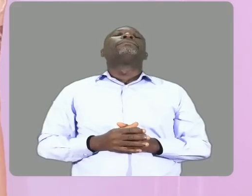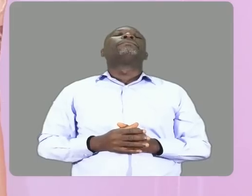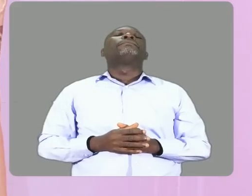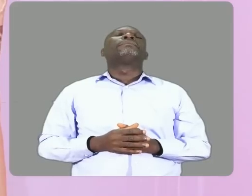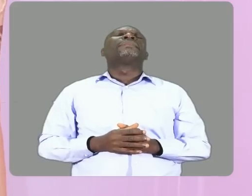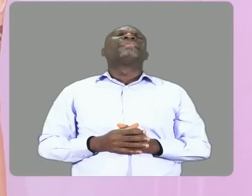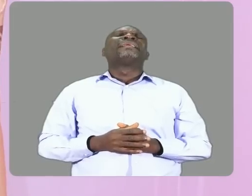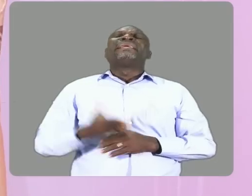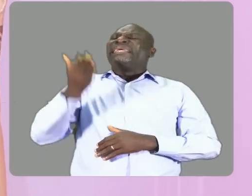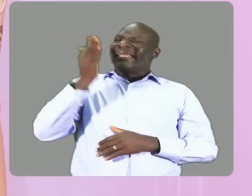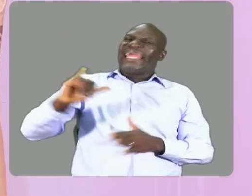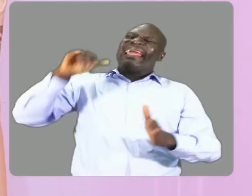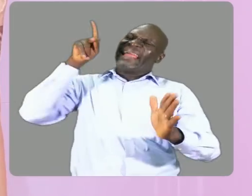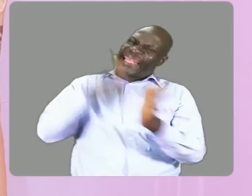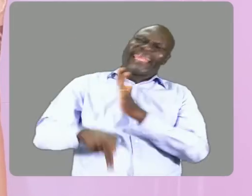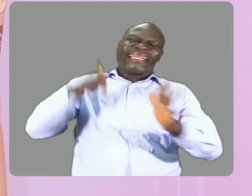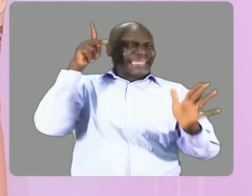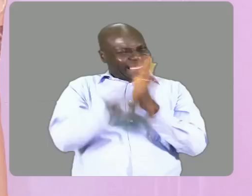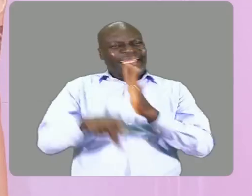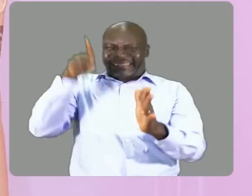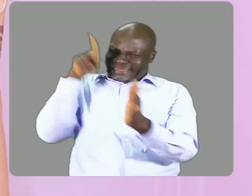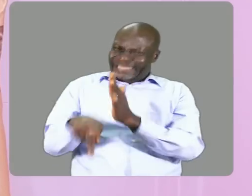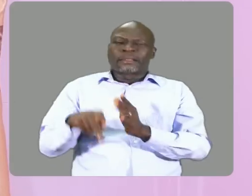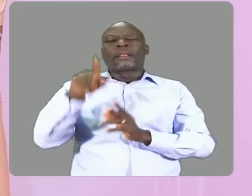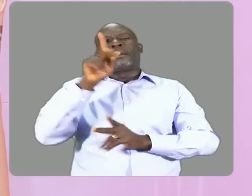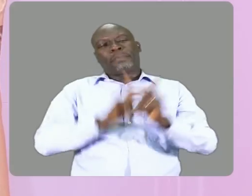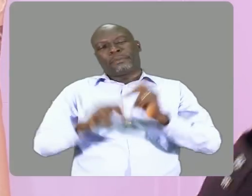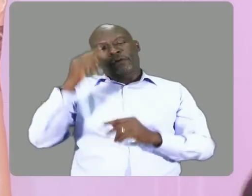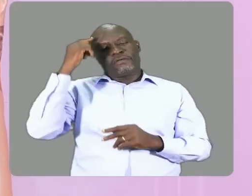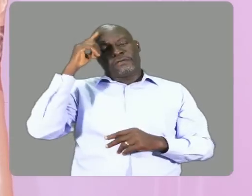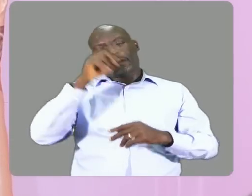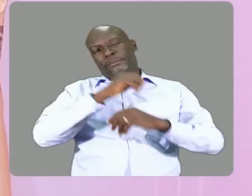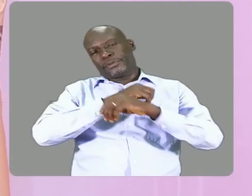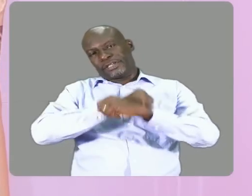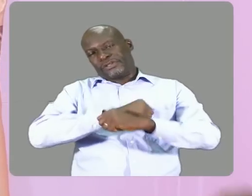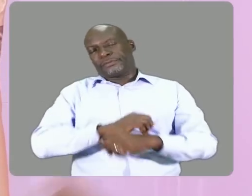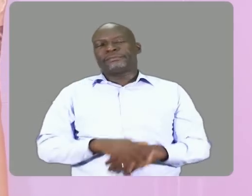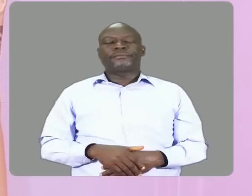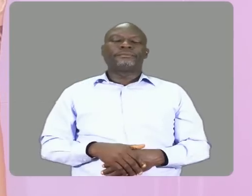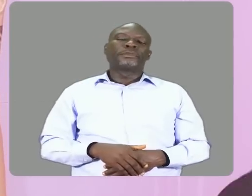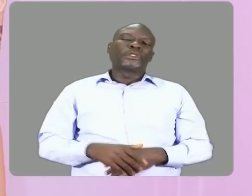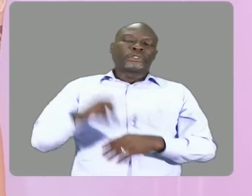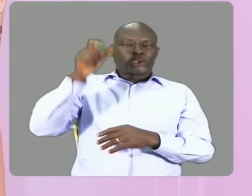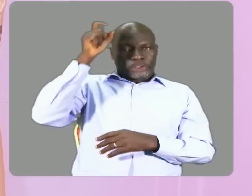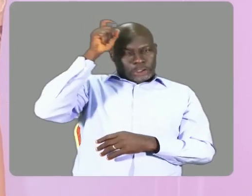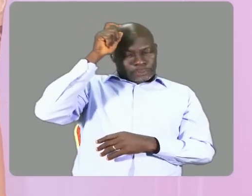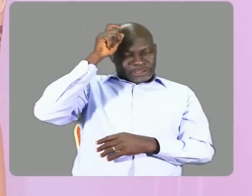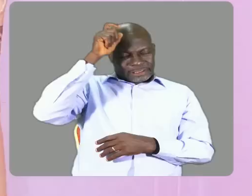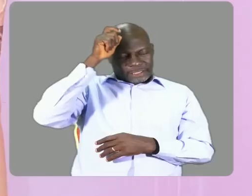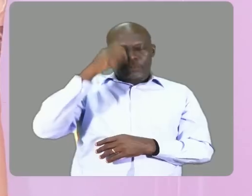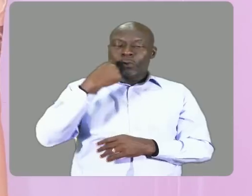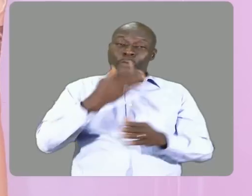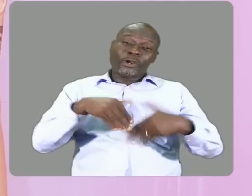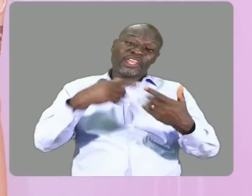wo mo kunkum nipa ne ade no enye sa ade yi ntia wo bonsam no wo so obema wo kwatente no wo se yobi nkwa firi